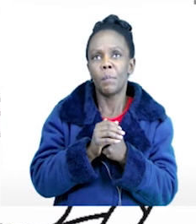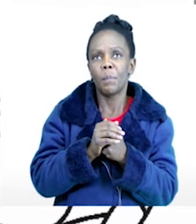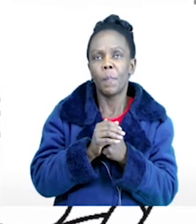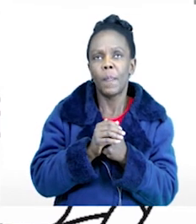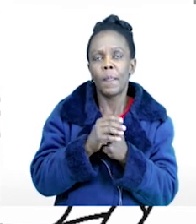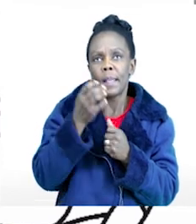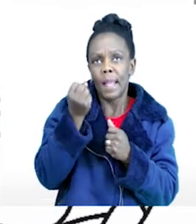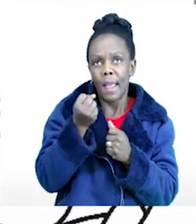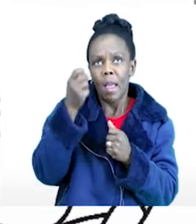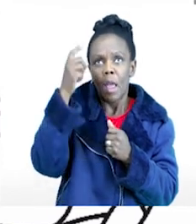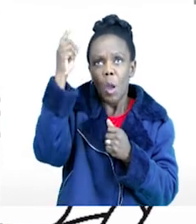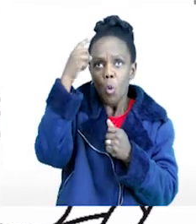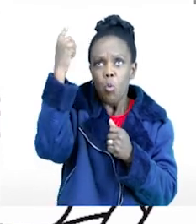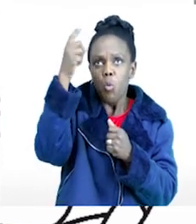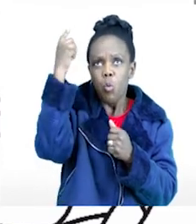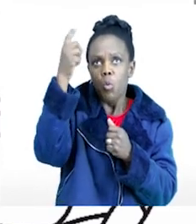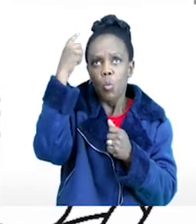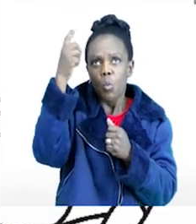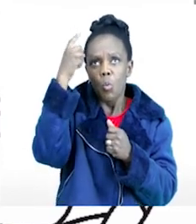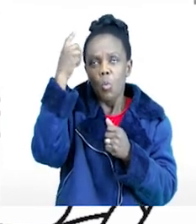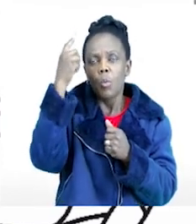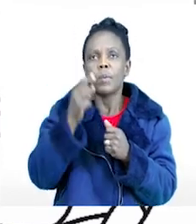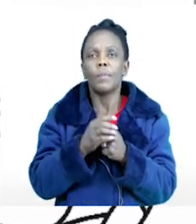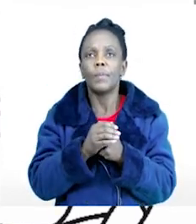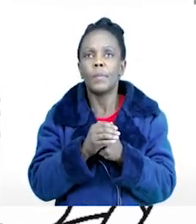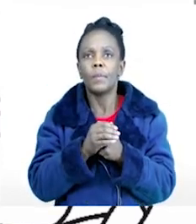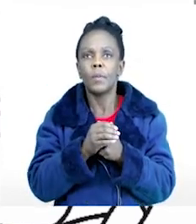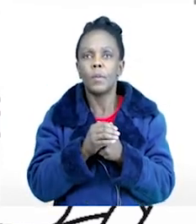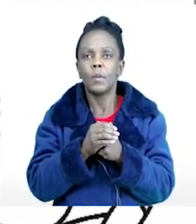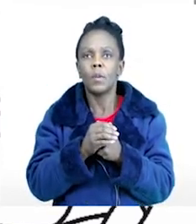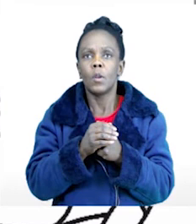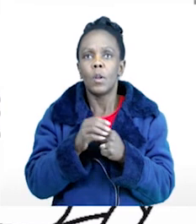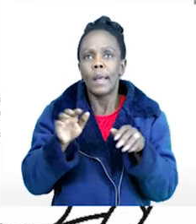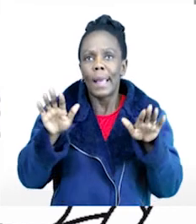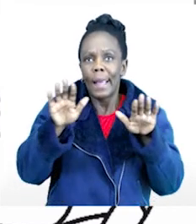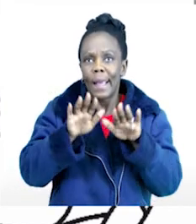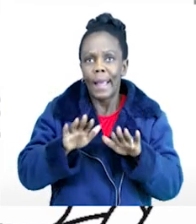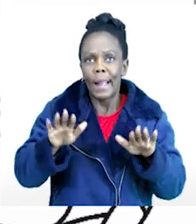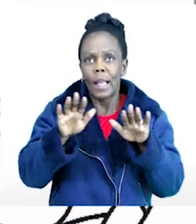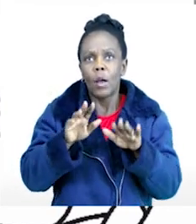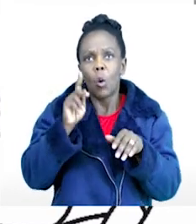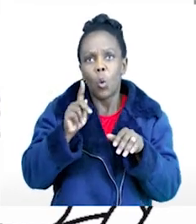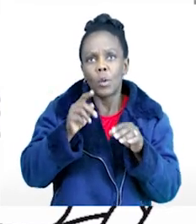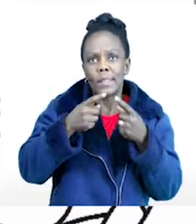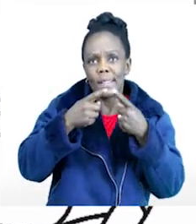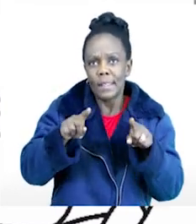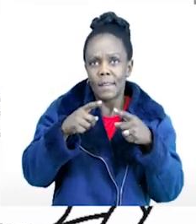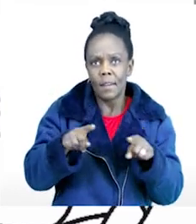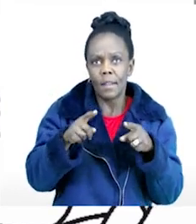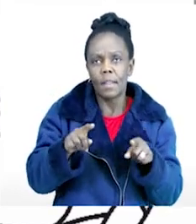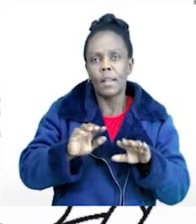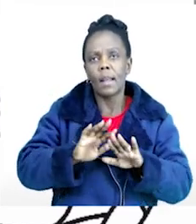head. Just like the aeroplane, I would like you to color this one in different colors as well. Make sure